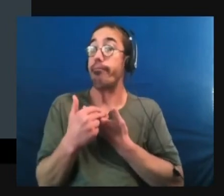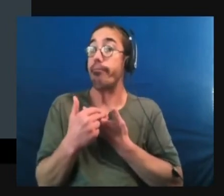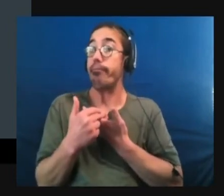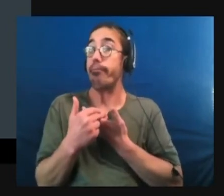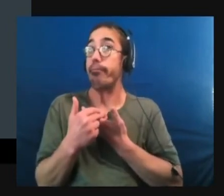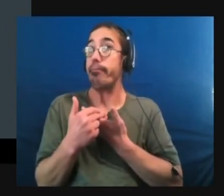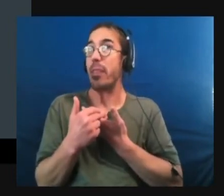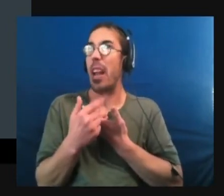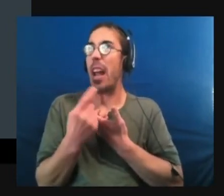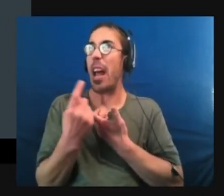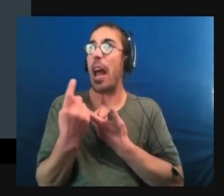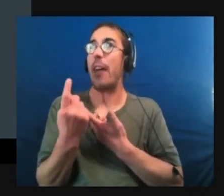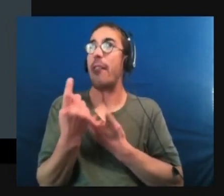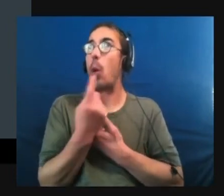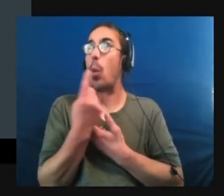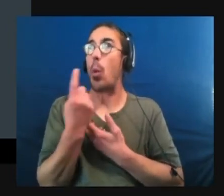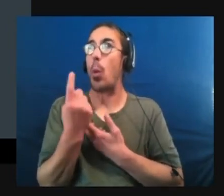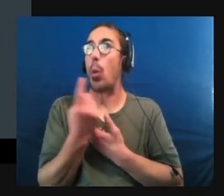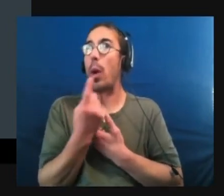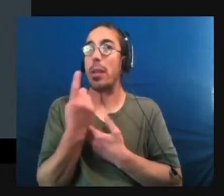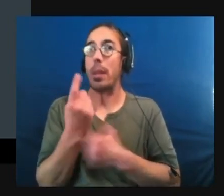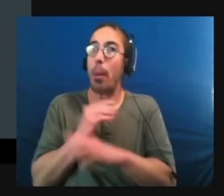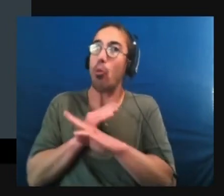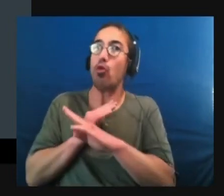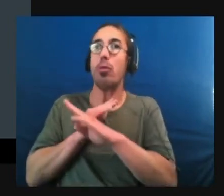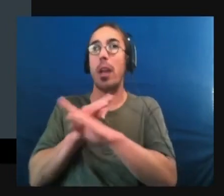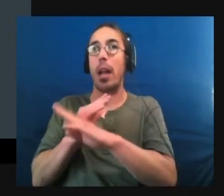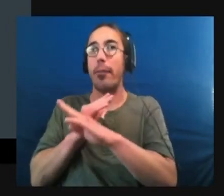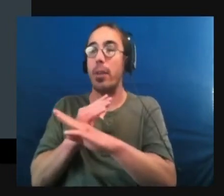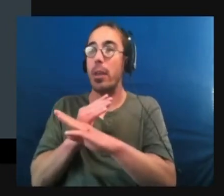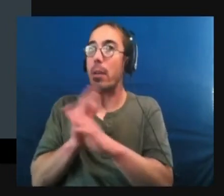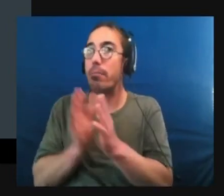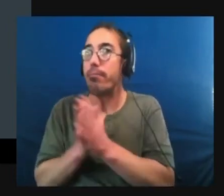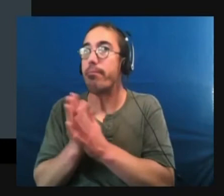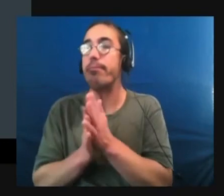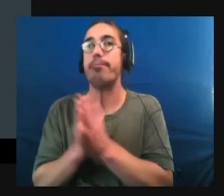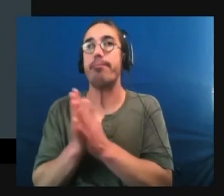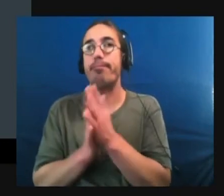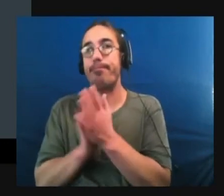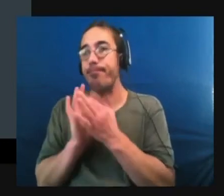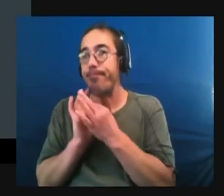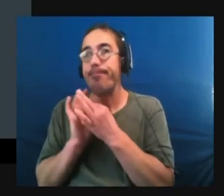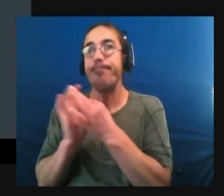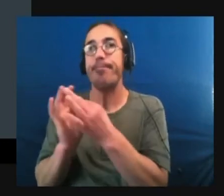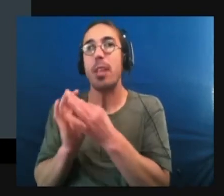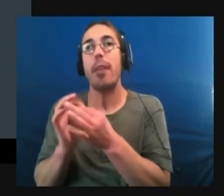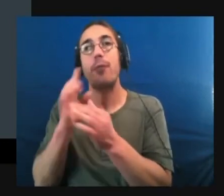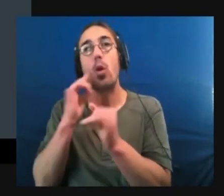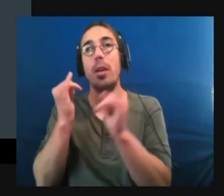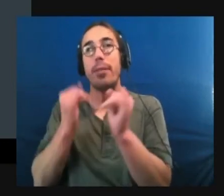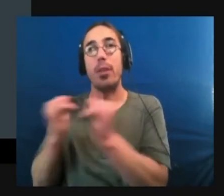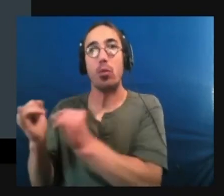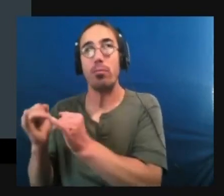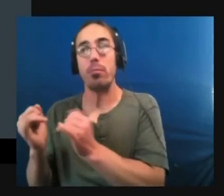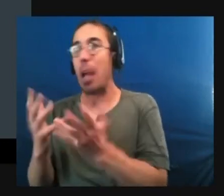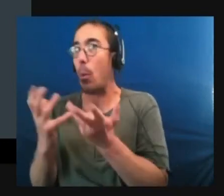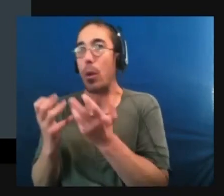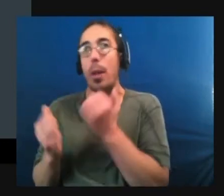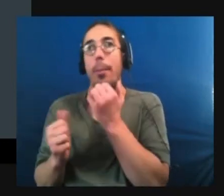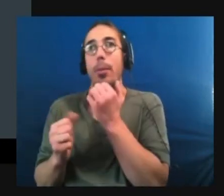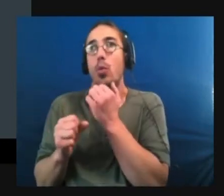always been fiercely protective and fiercely compassionate for individuality. And